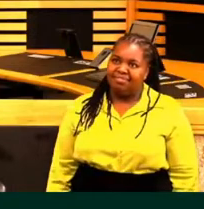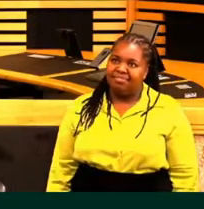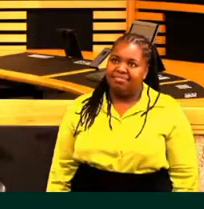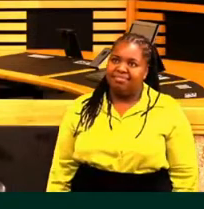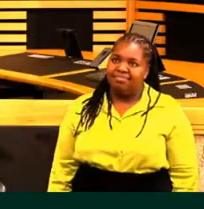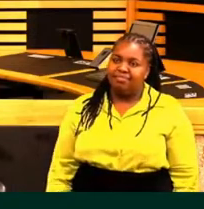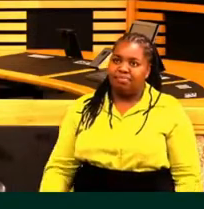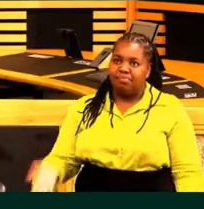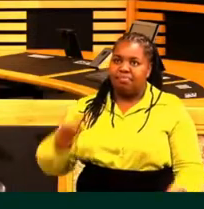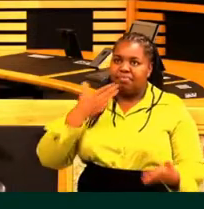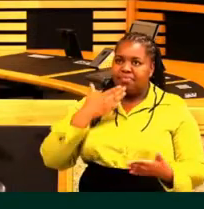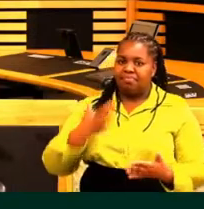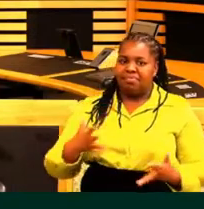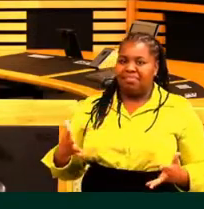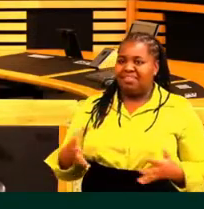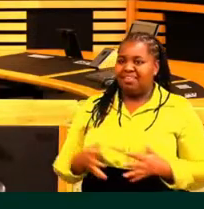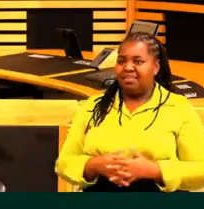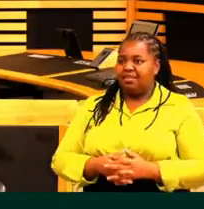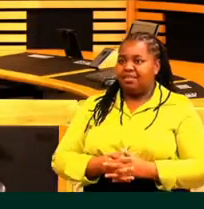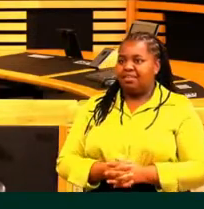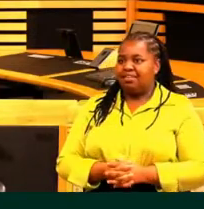thank you very much